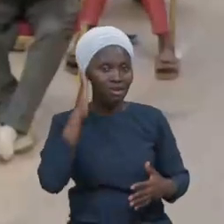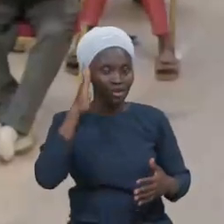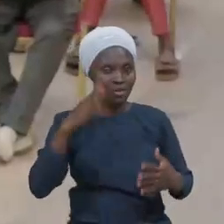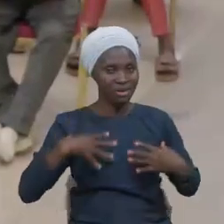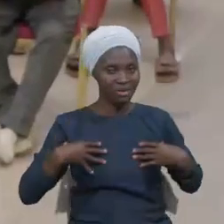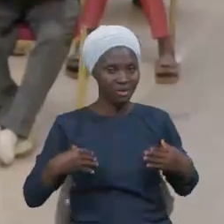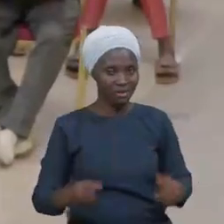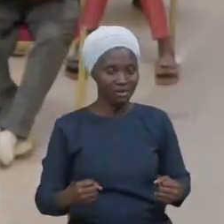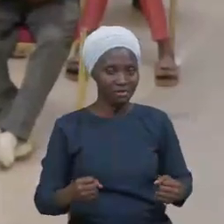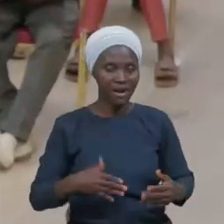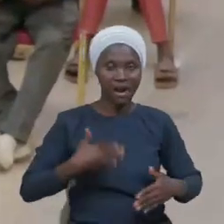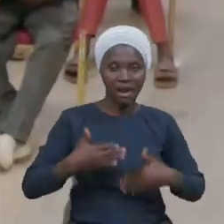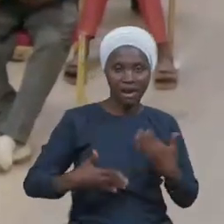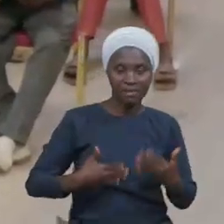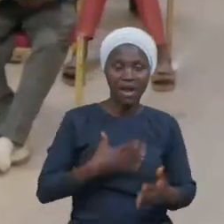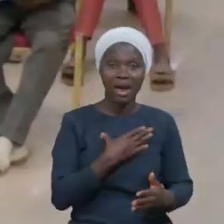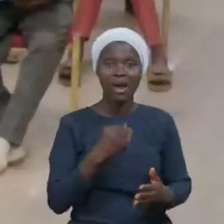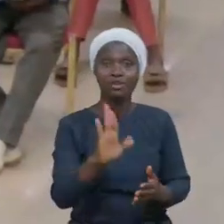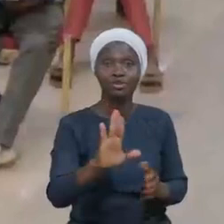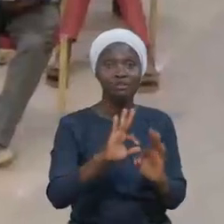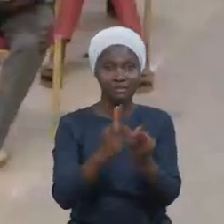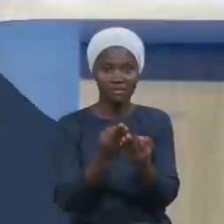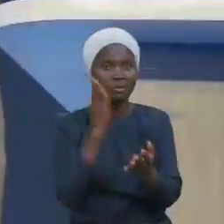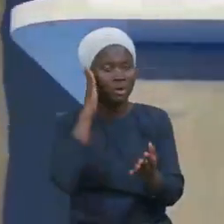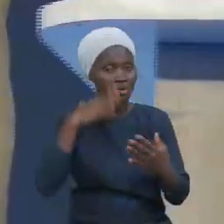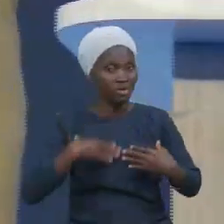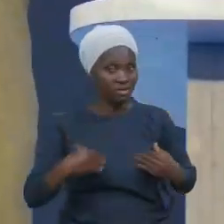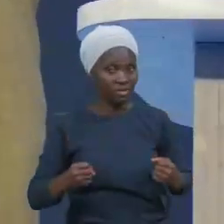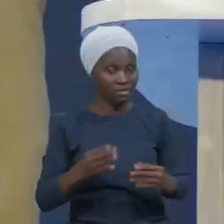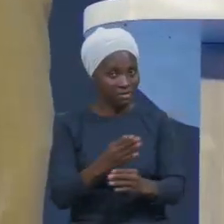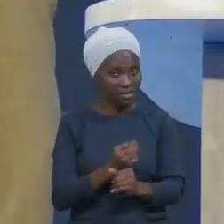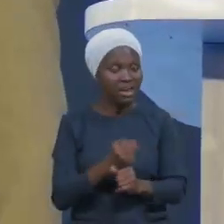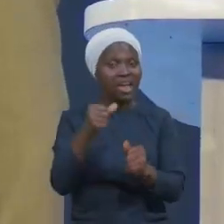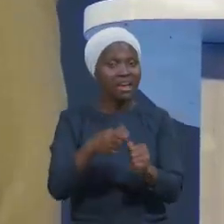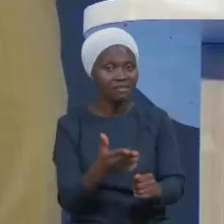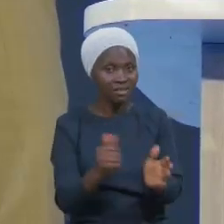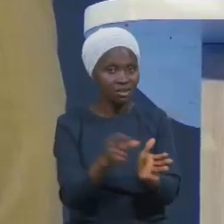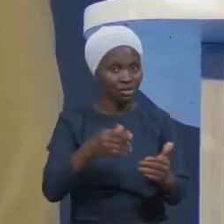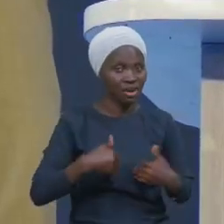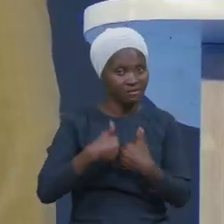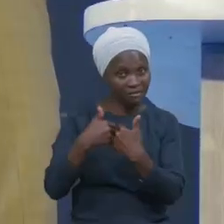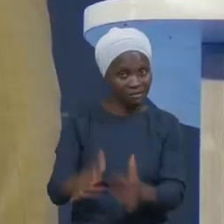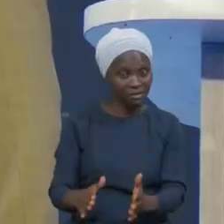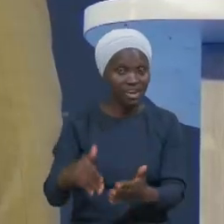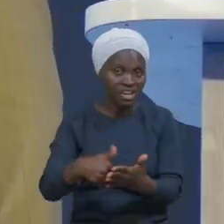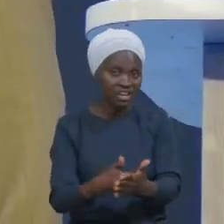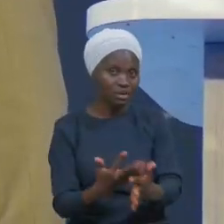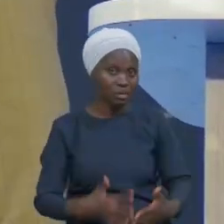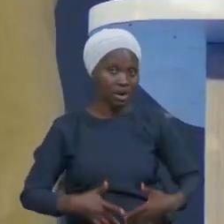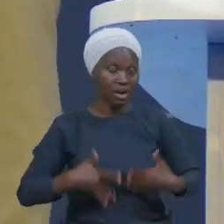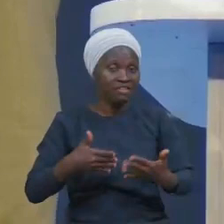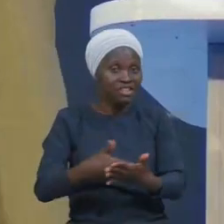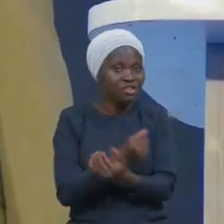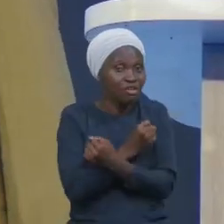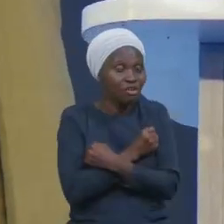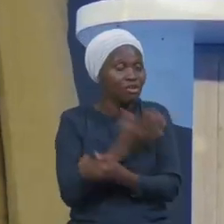And your family will recover everything you have lost. A new life, new love will